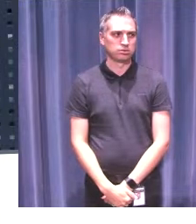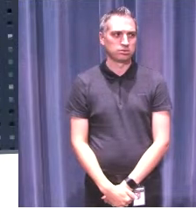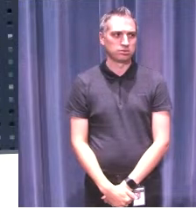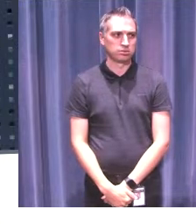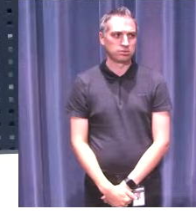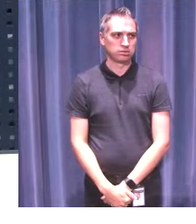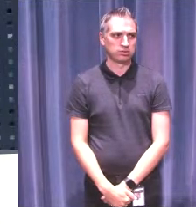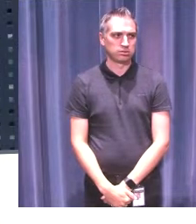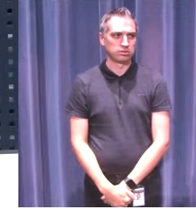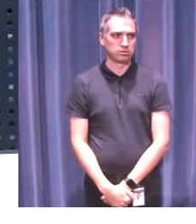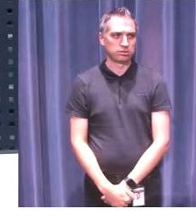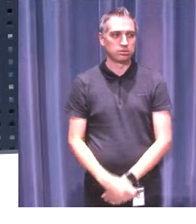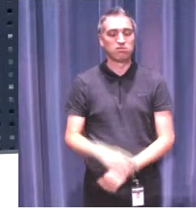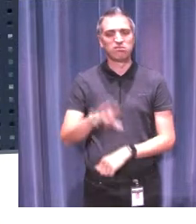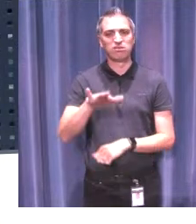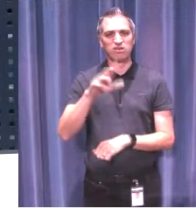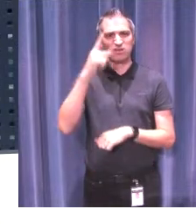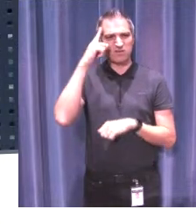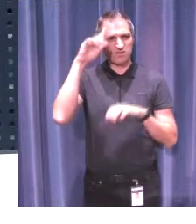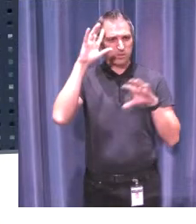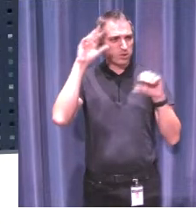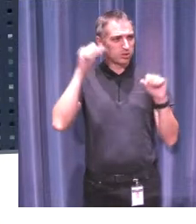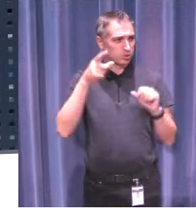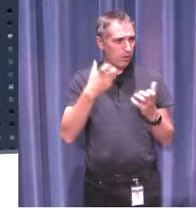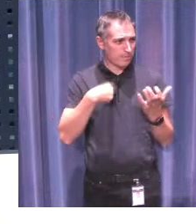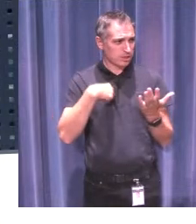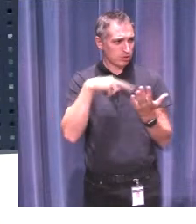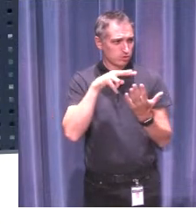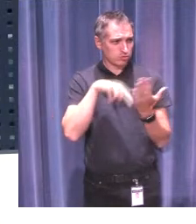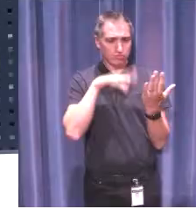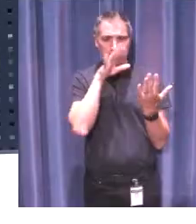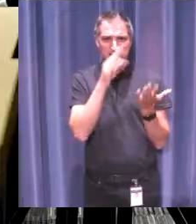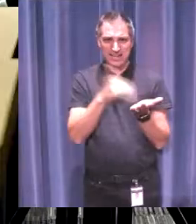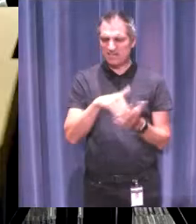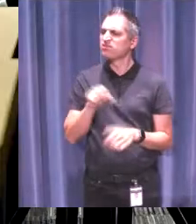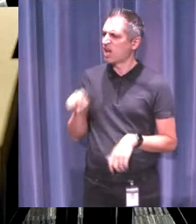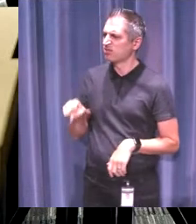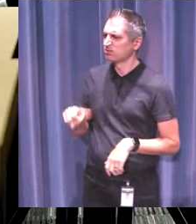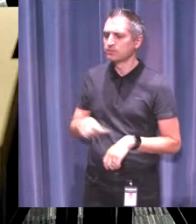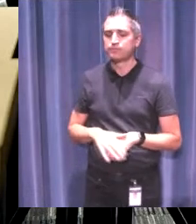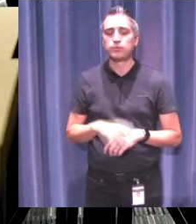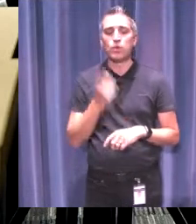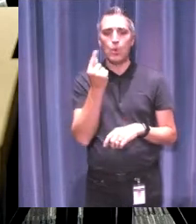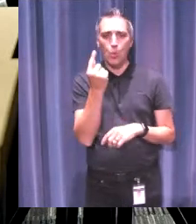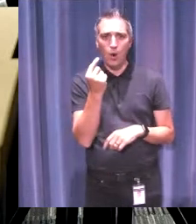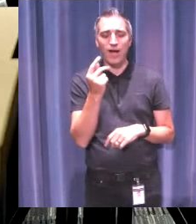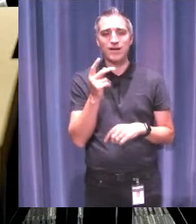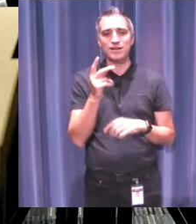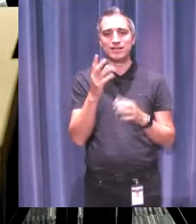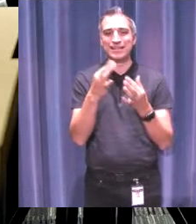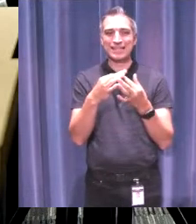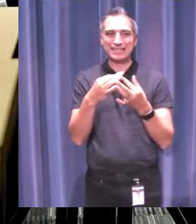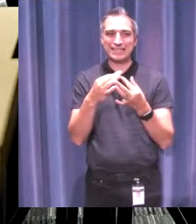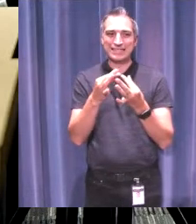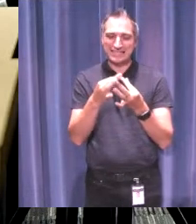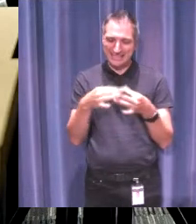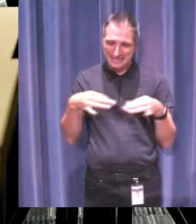so for the president, Would you like me to read it again? yeah. What key performance